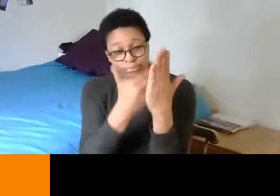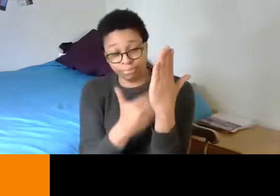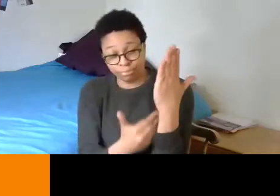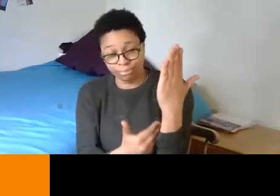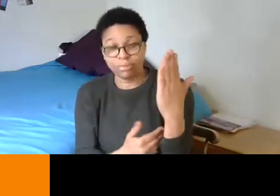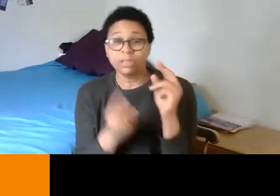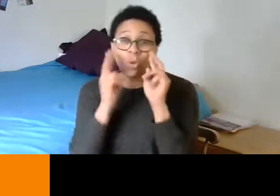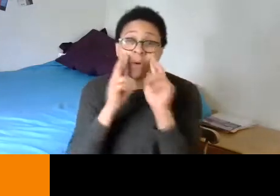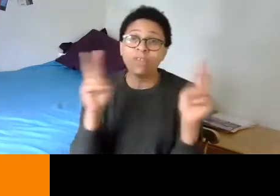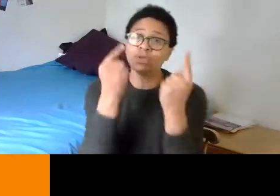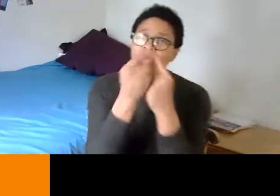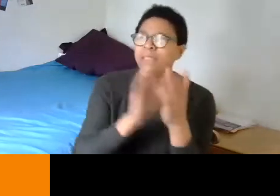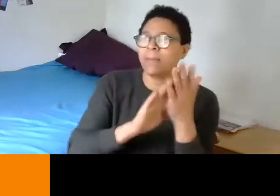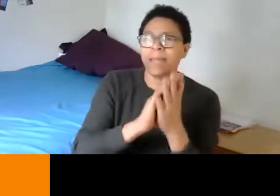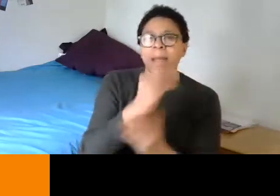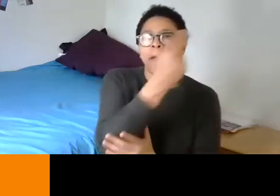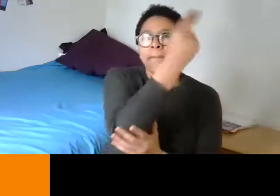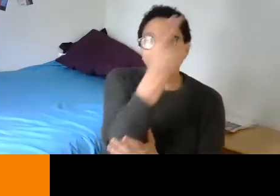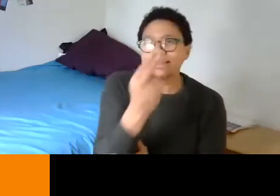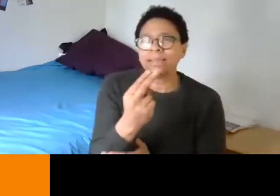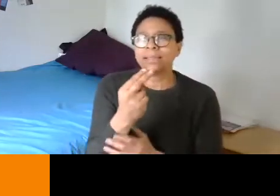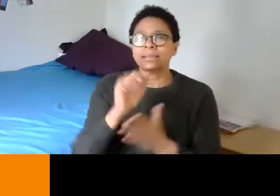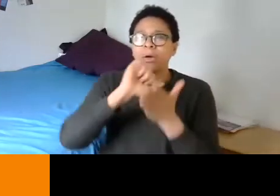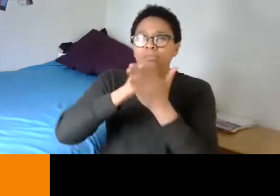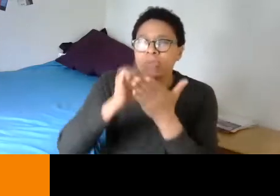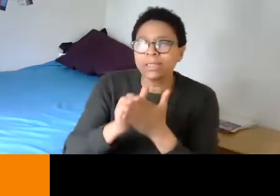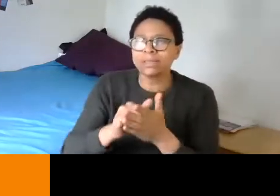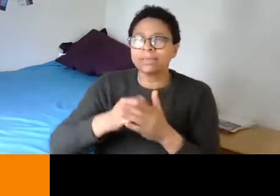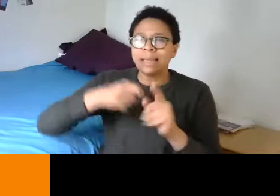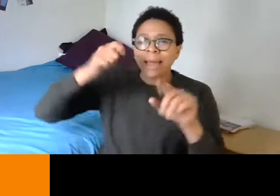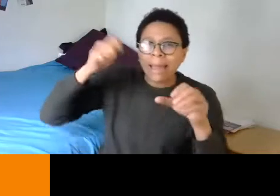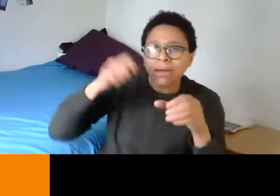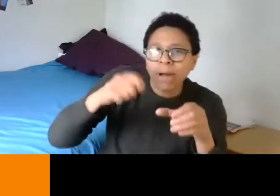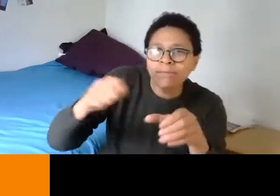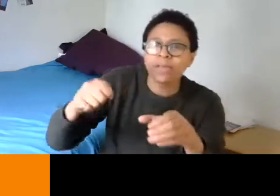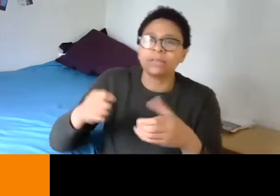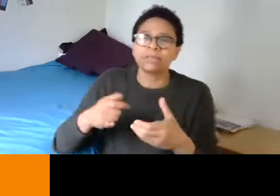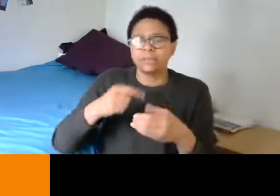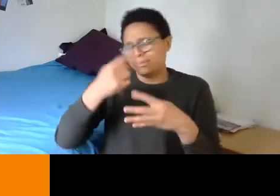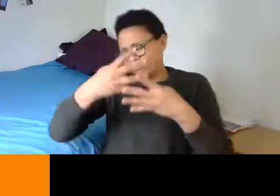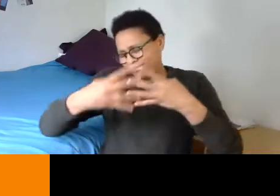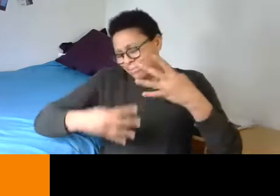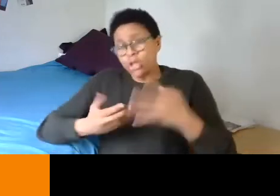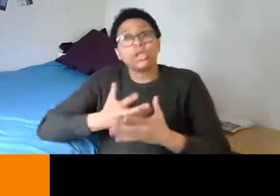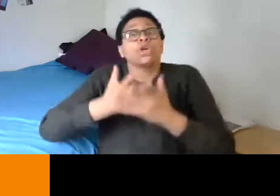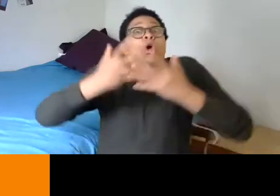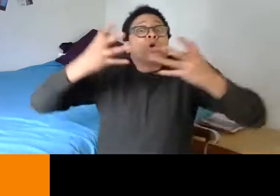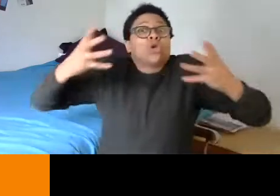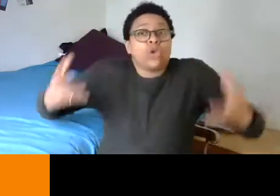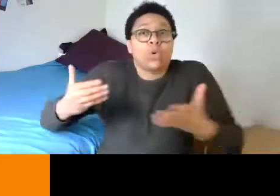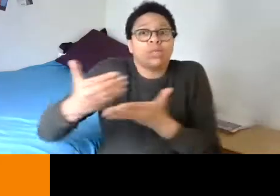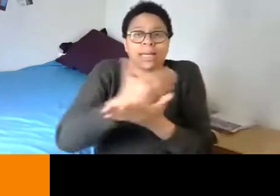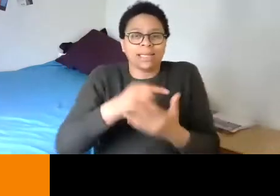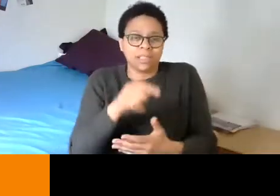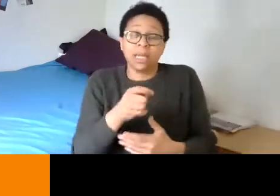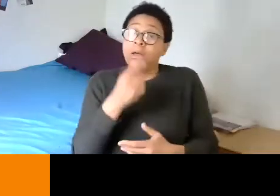talking about paintings, prints, engravings, photographs. There's a huge collection out there that is open to explore. You can